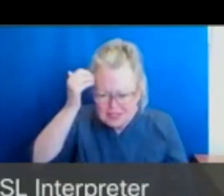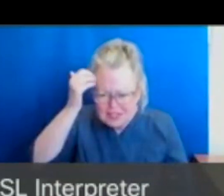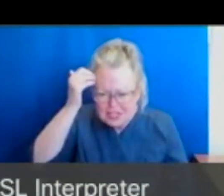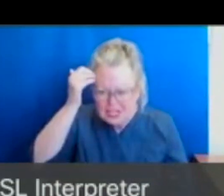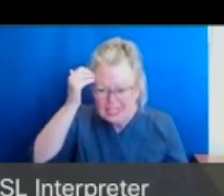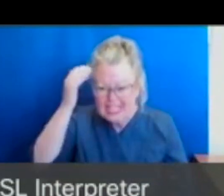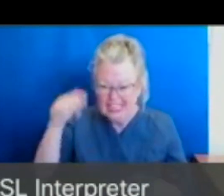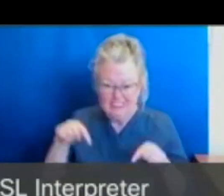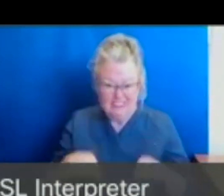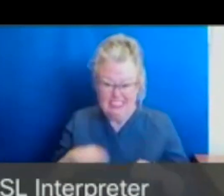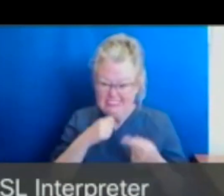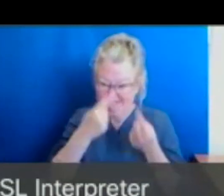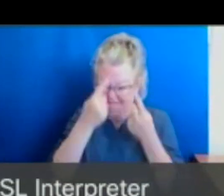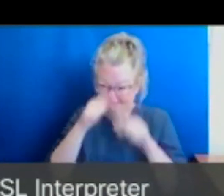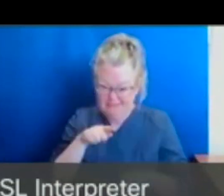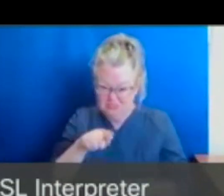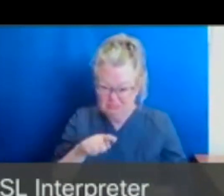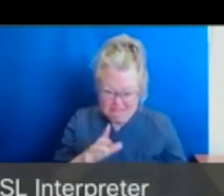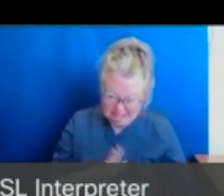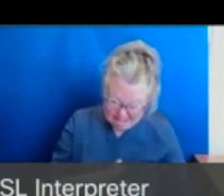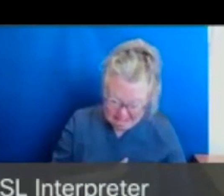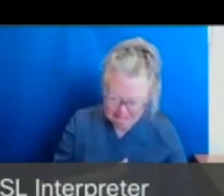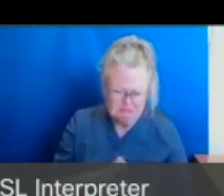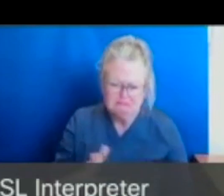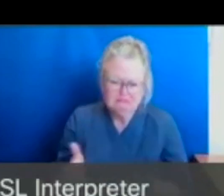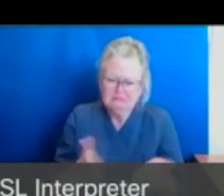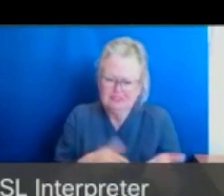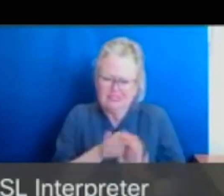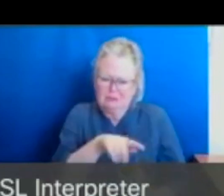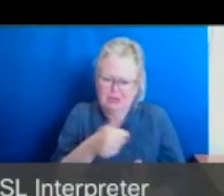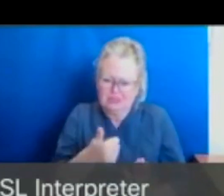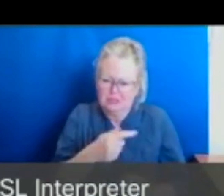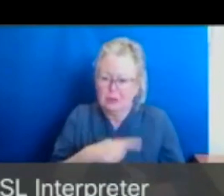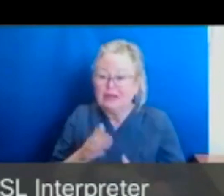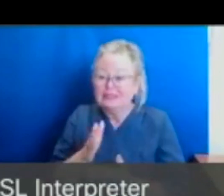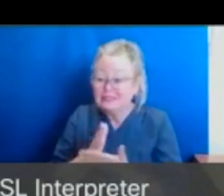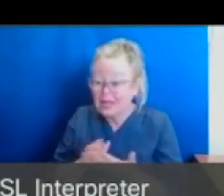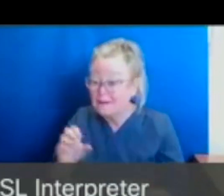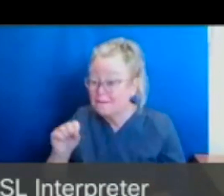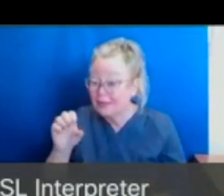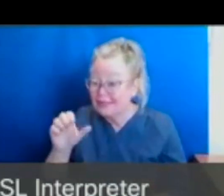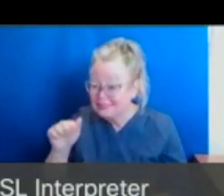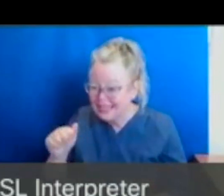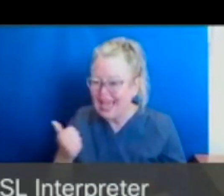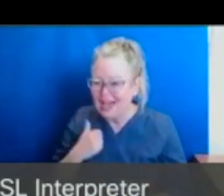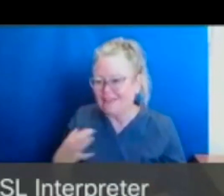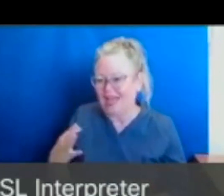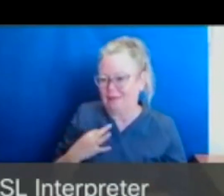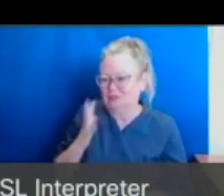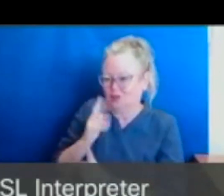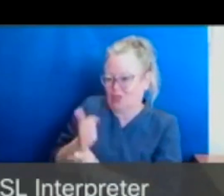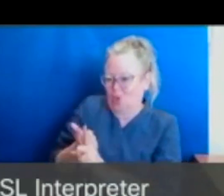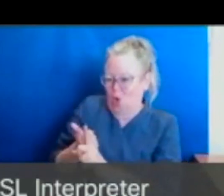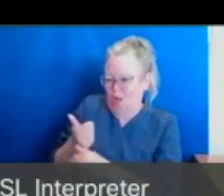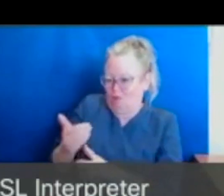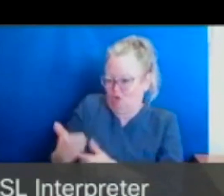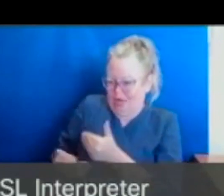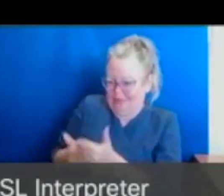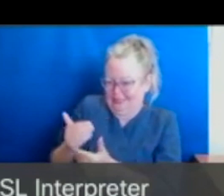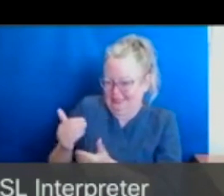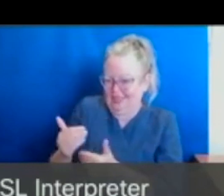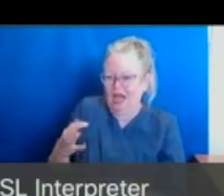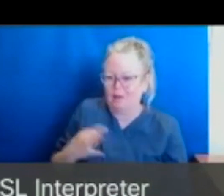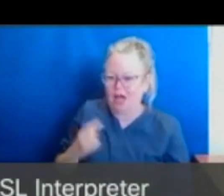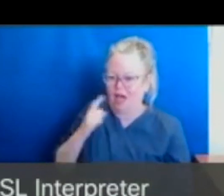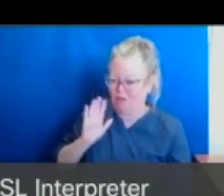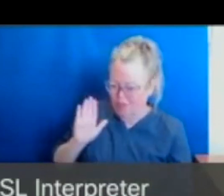programs. You're still going to need SCA permission, but some SCAs have an application process where you can apply to use